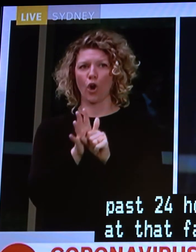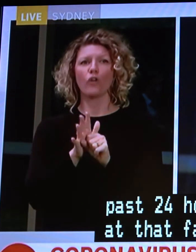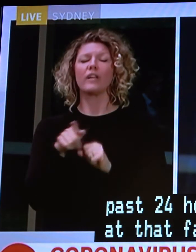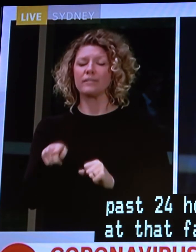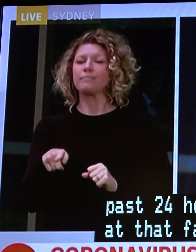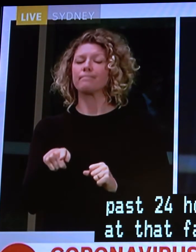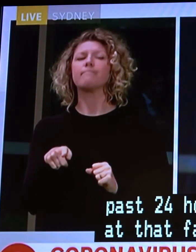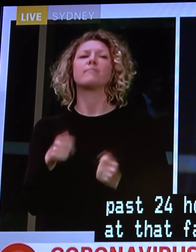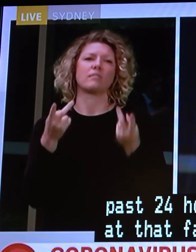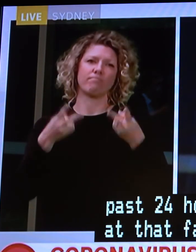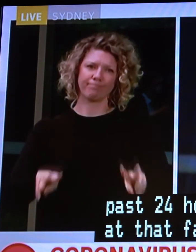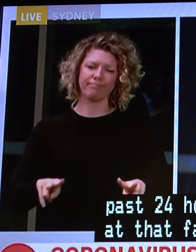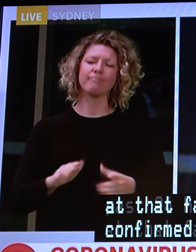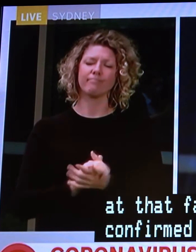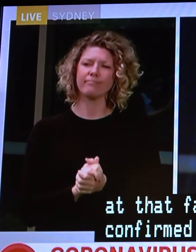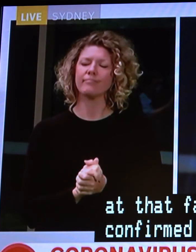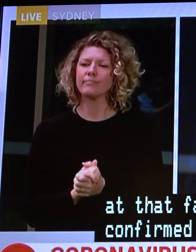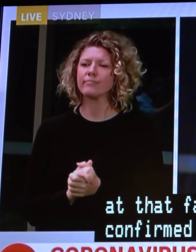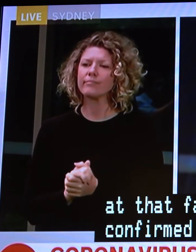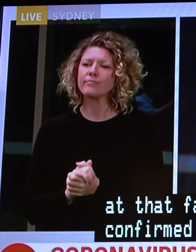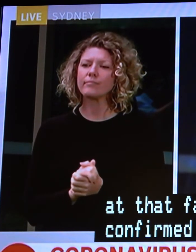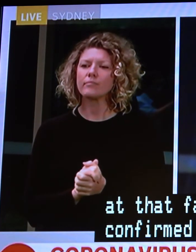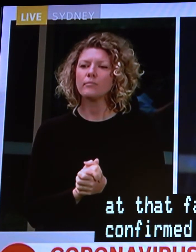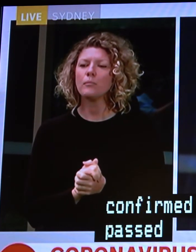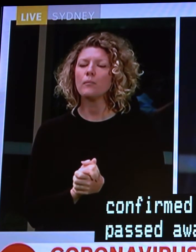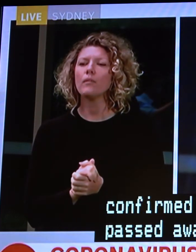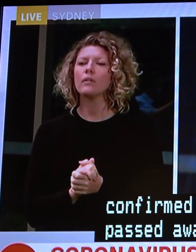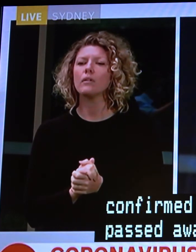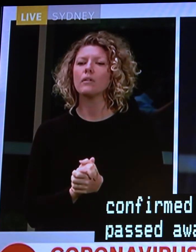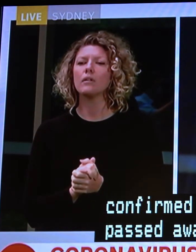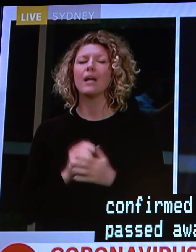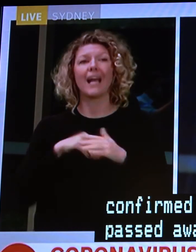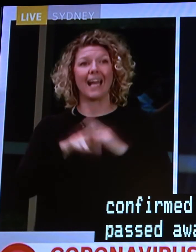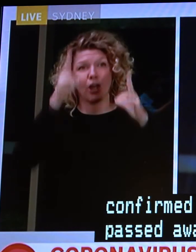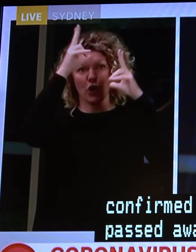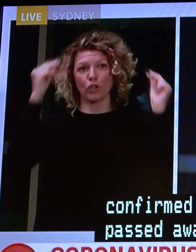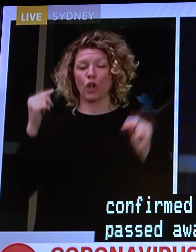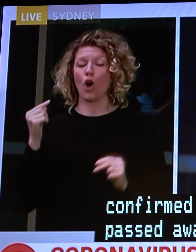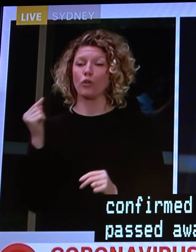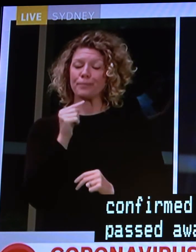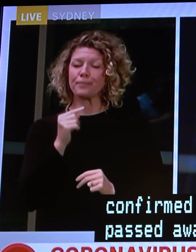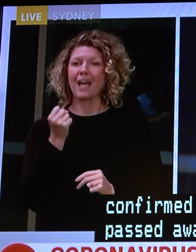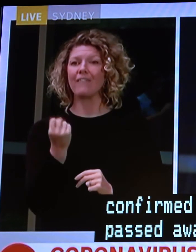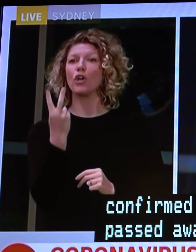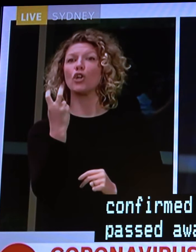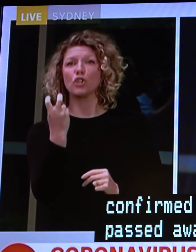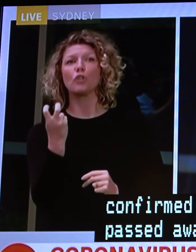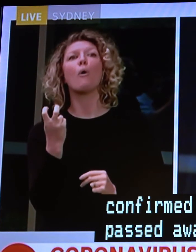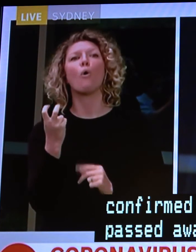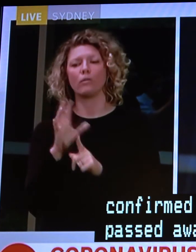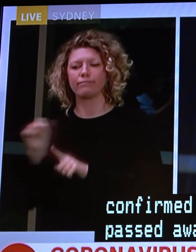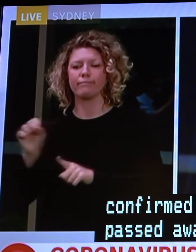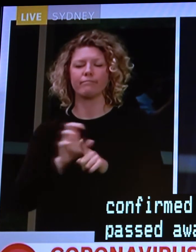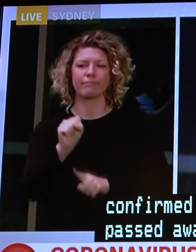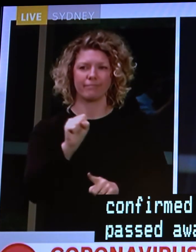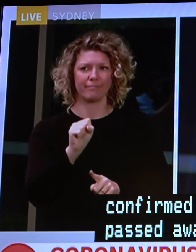away. And at the Newmark House aged care facilities, there's been 2 additional cases in that 24-hour